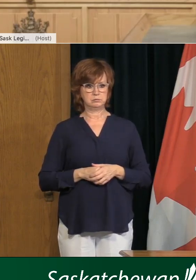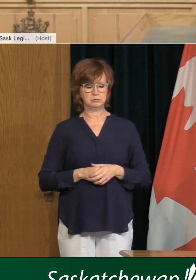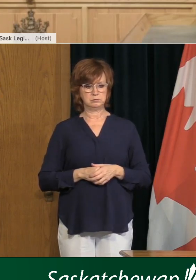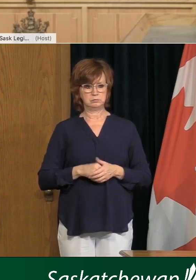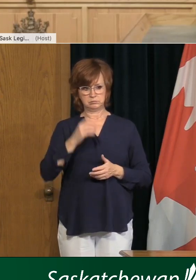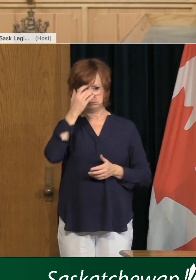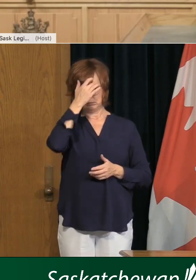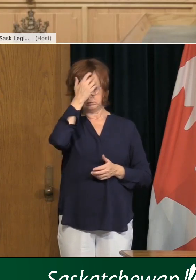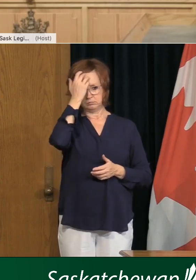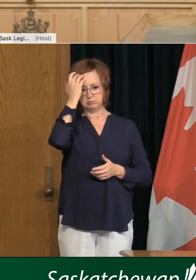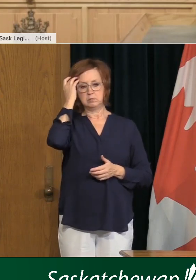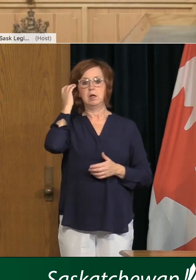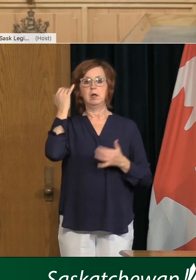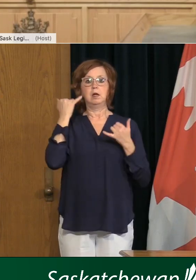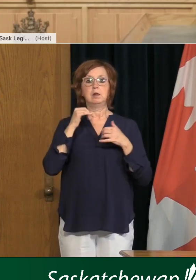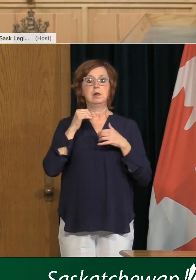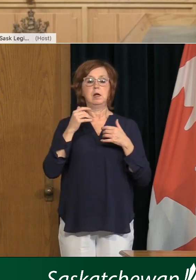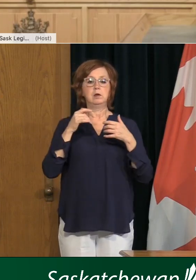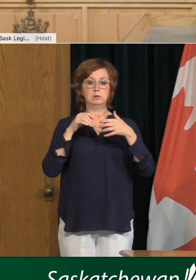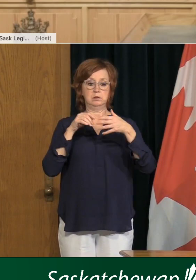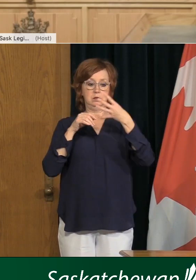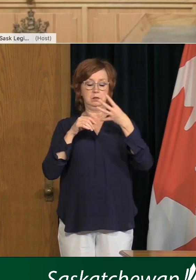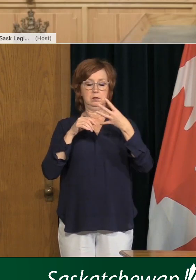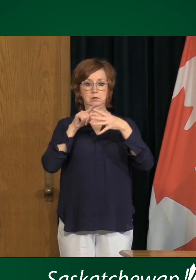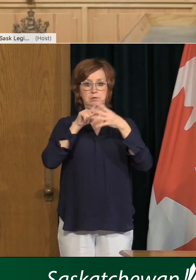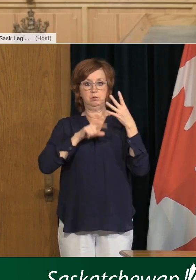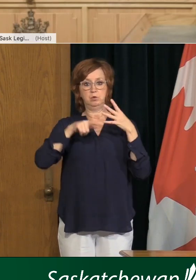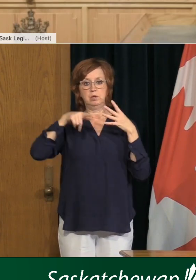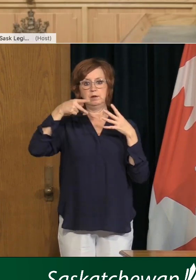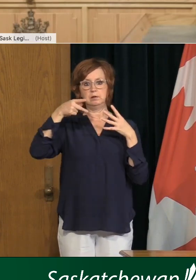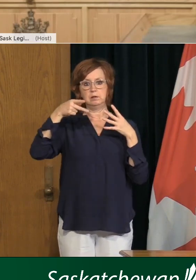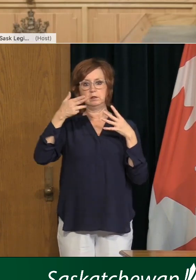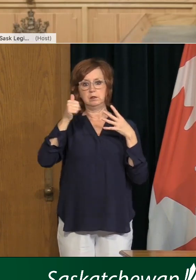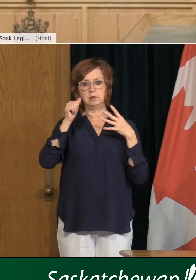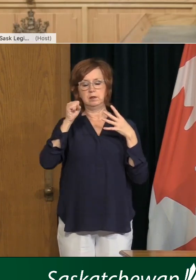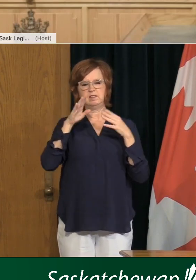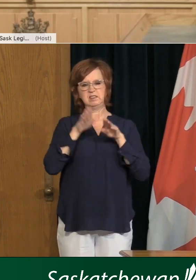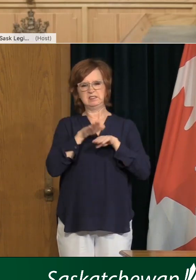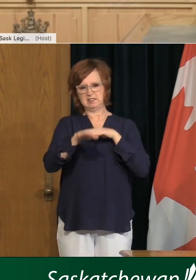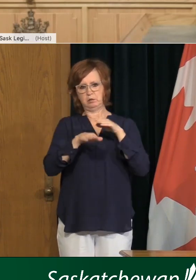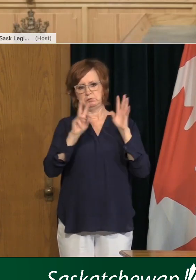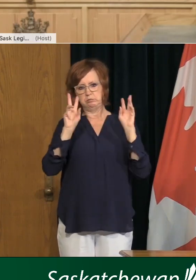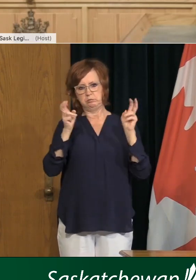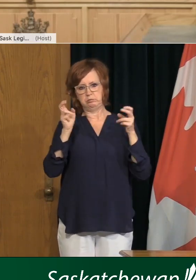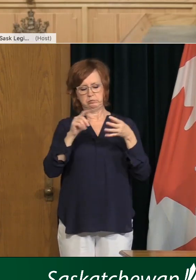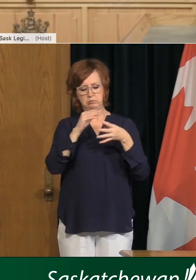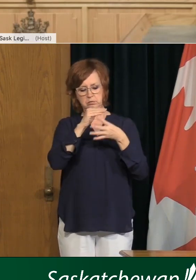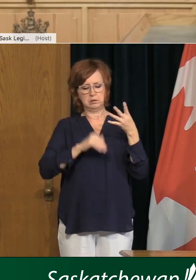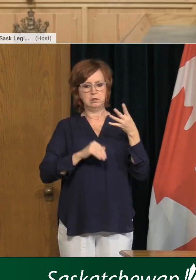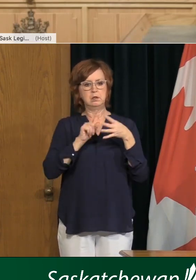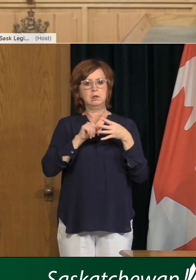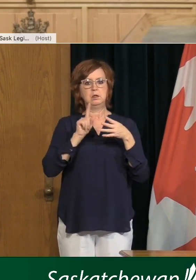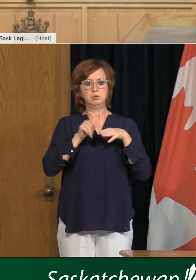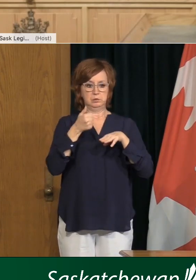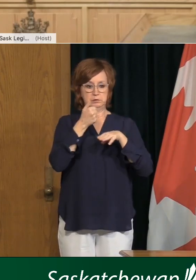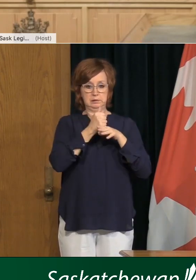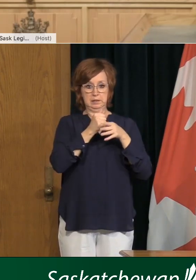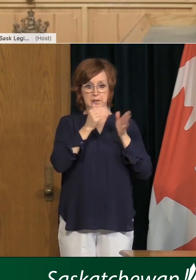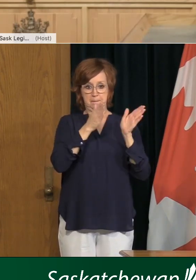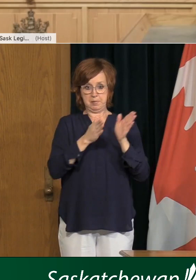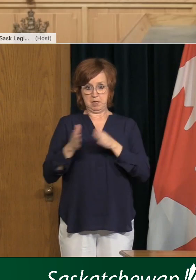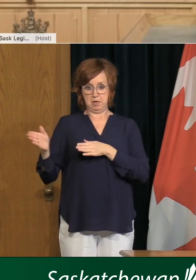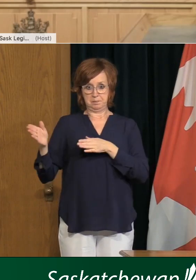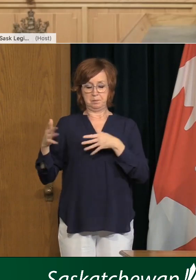So onto the phases of the service resumption plan. Essentially, the service resumption plan is split into